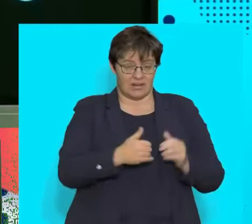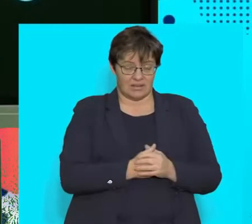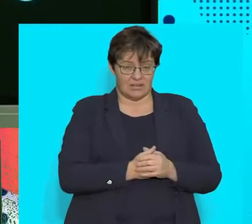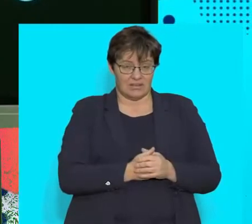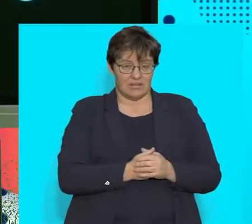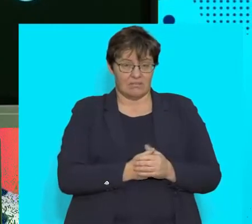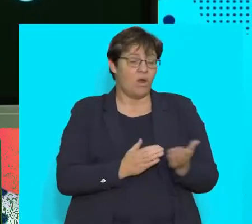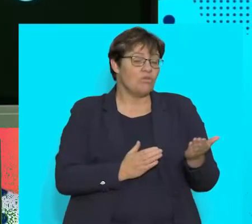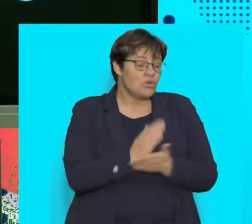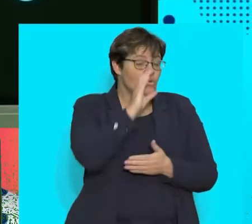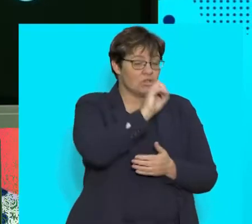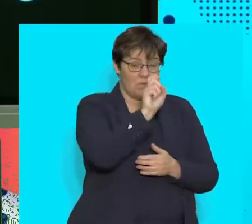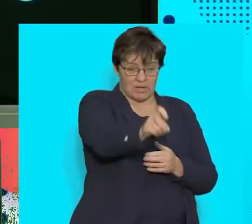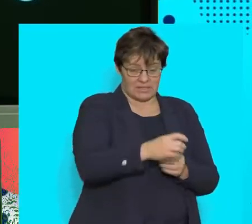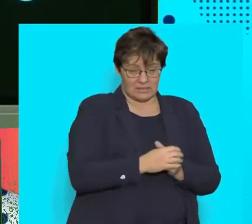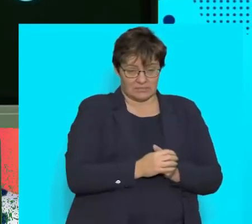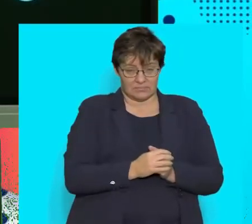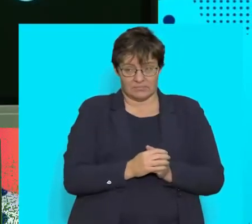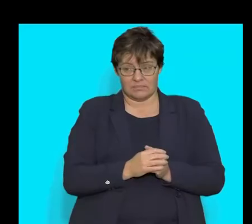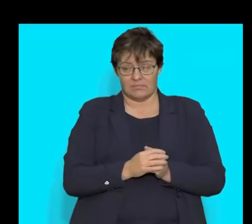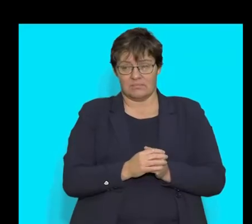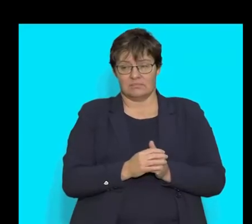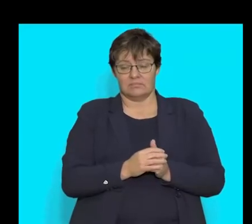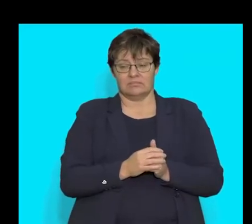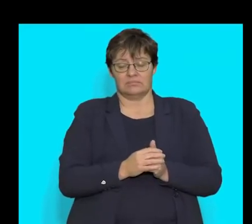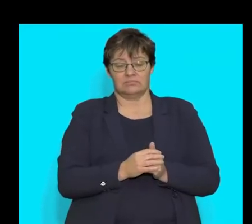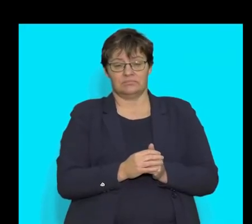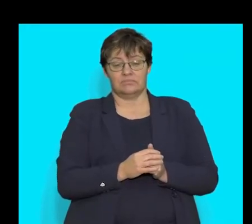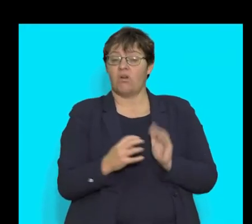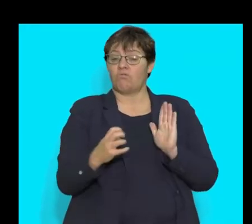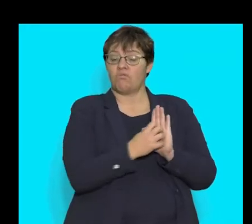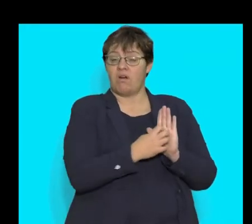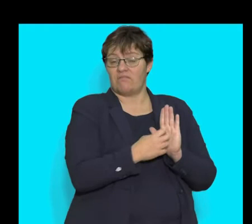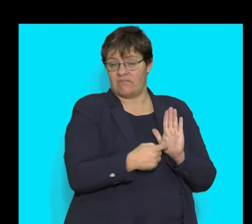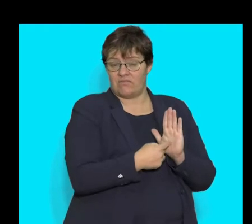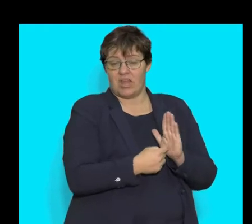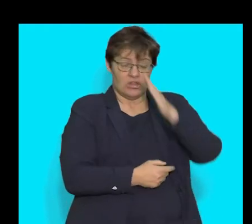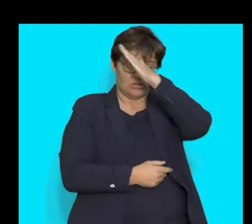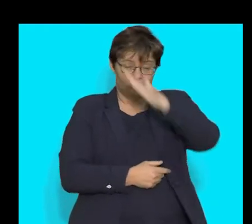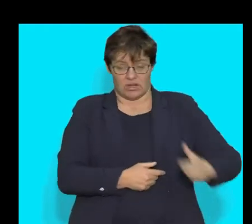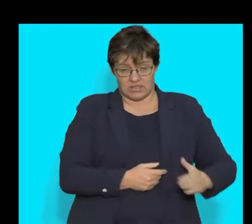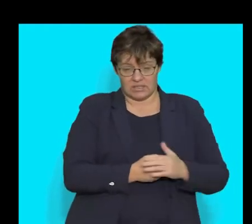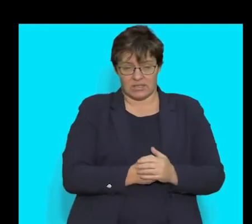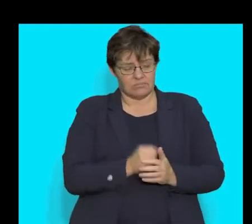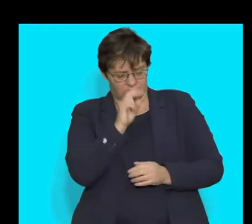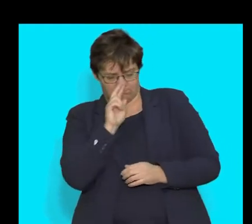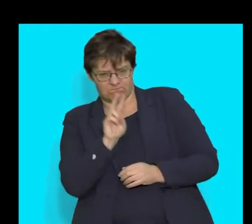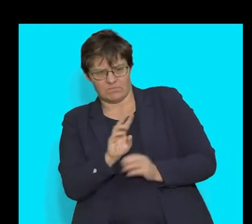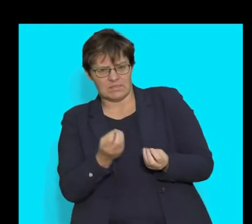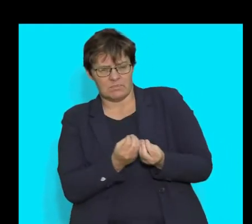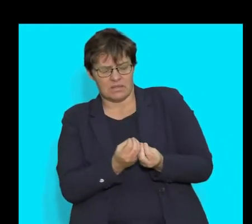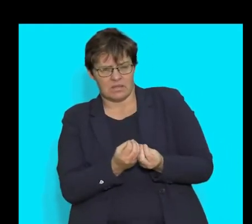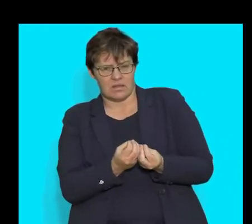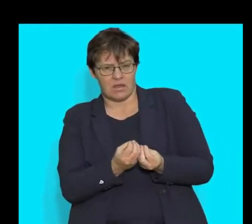it must pass through the origin. Look at this one. So this graph, it's a straight line, but notice something about